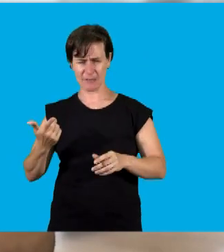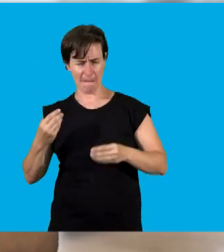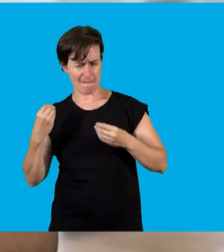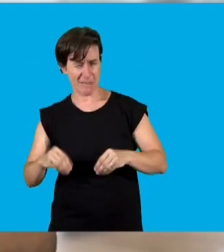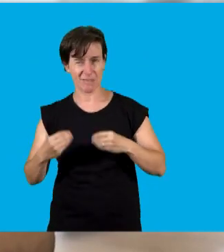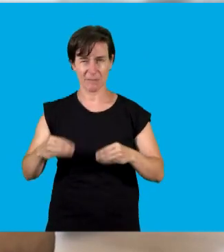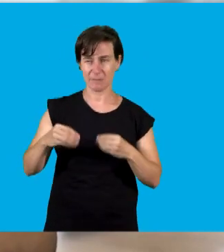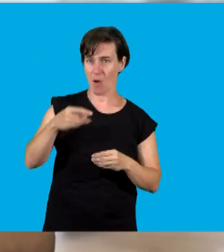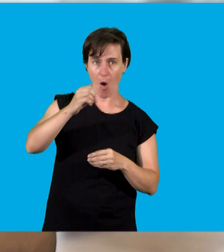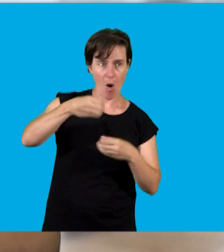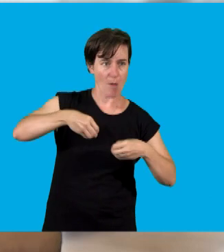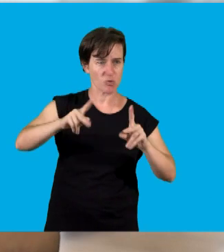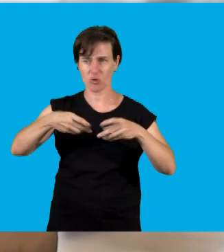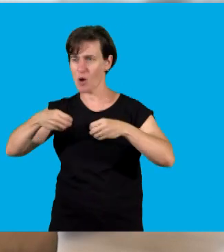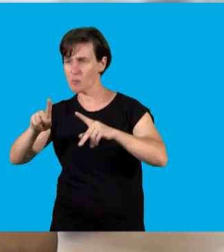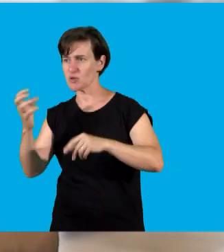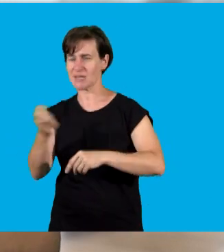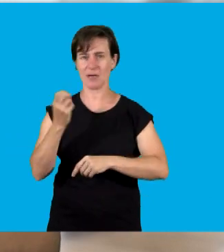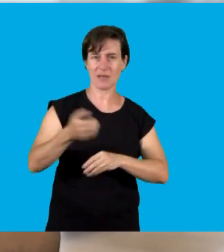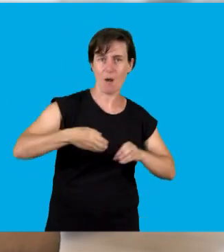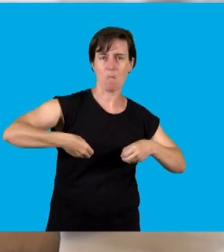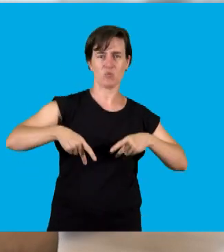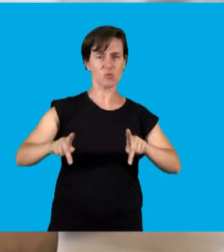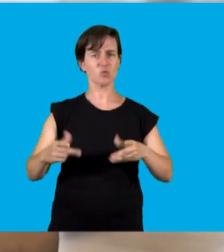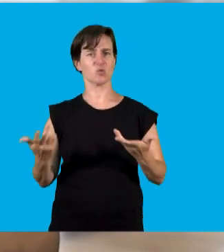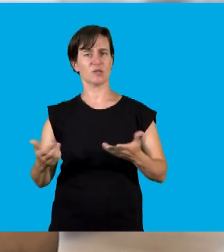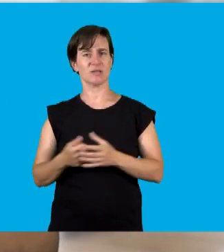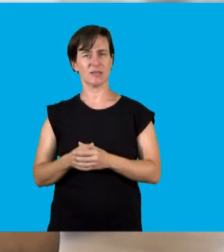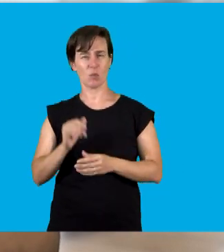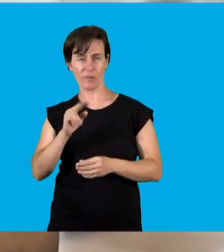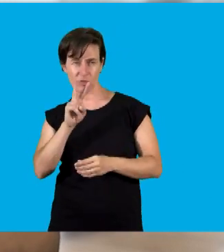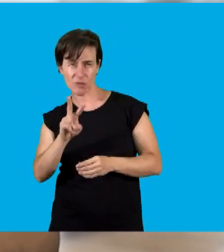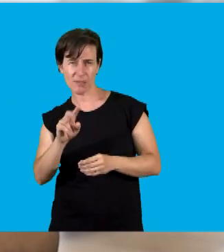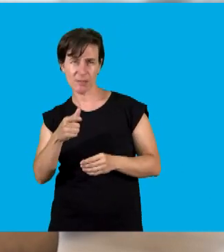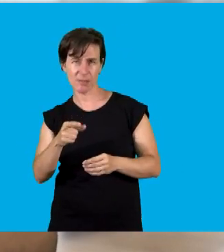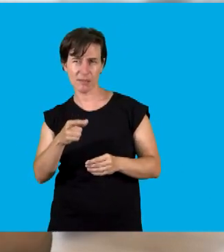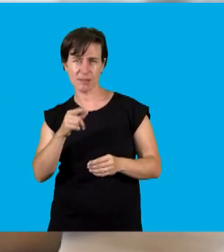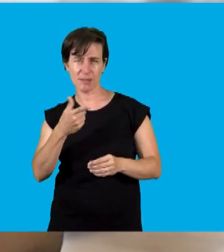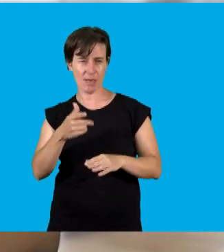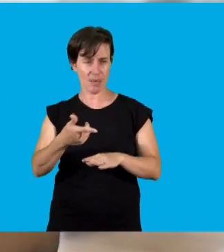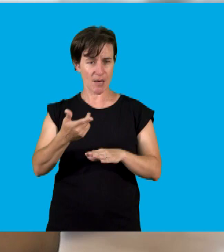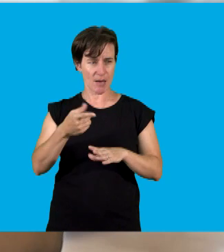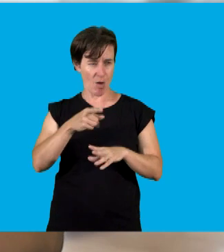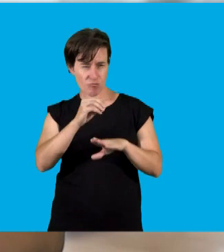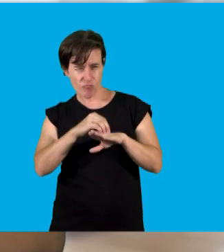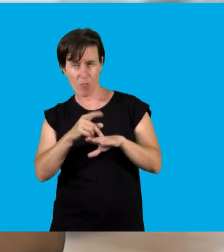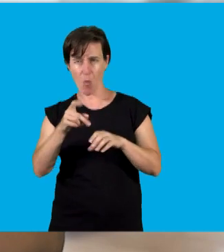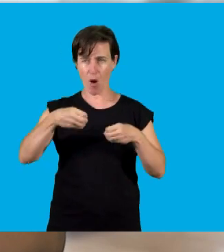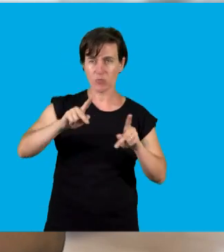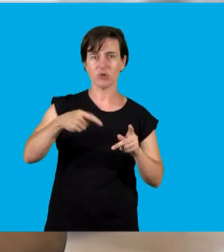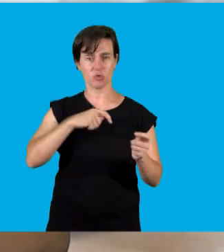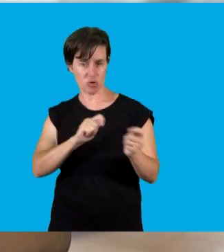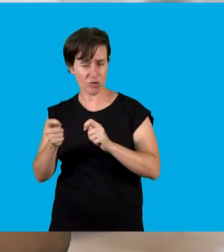are active, if they always grab opportunities, they see if they change actually every threat to become an